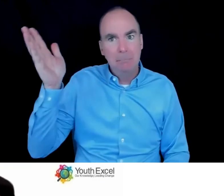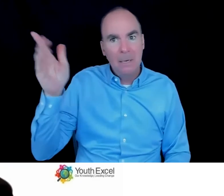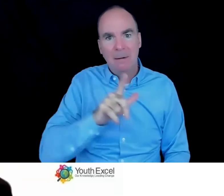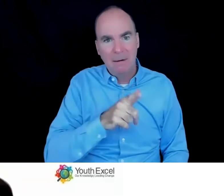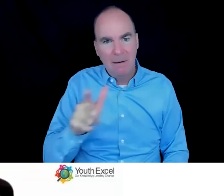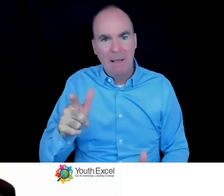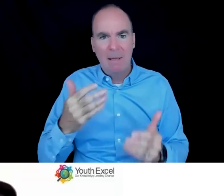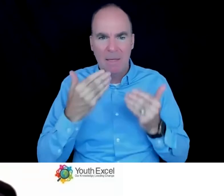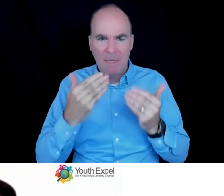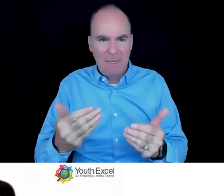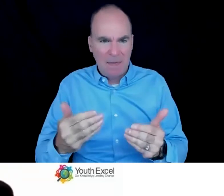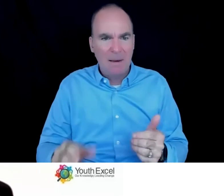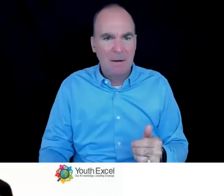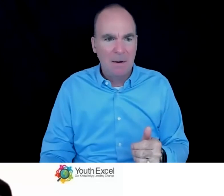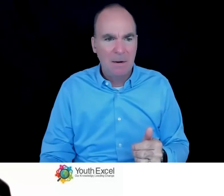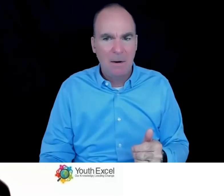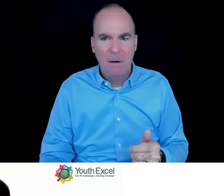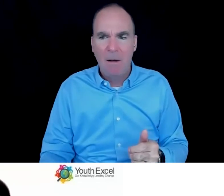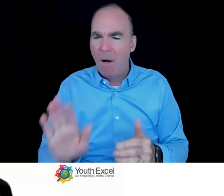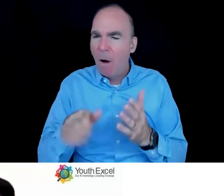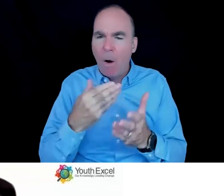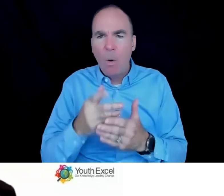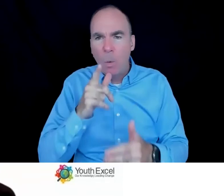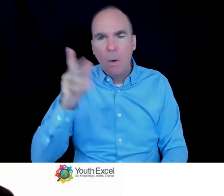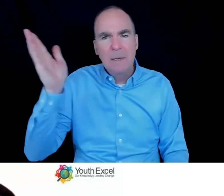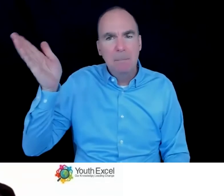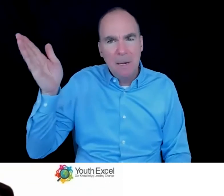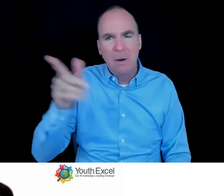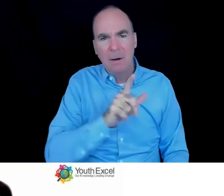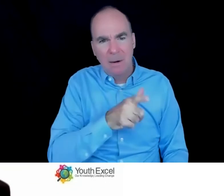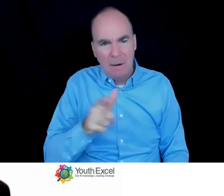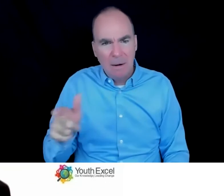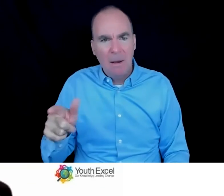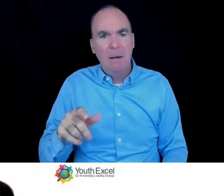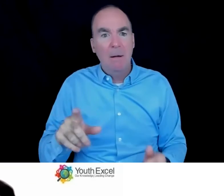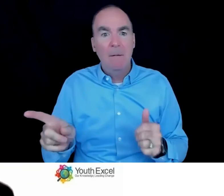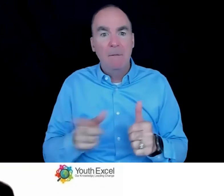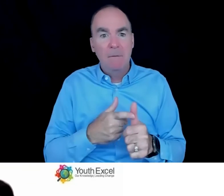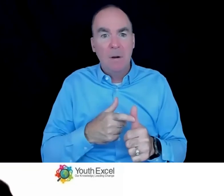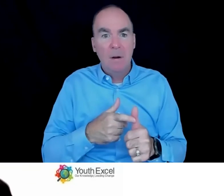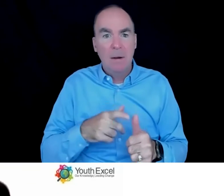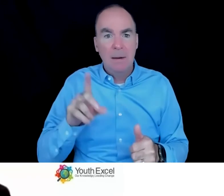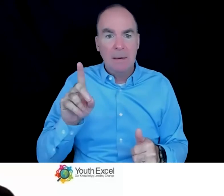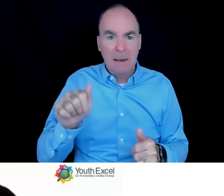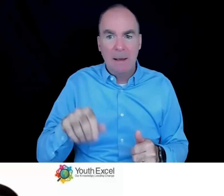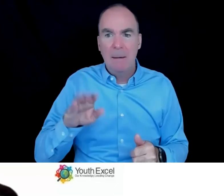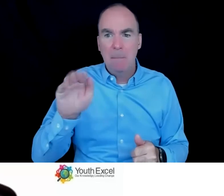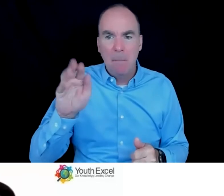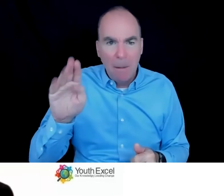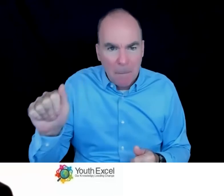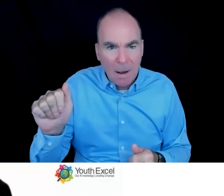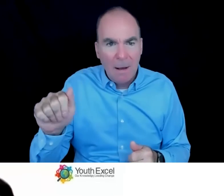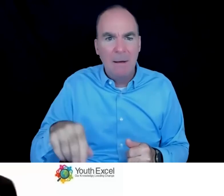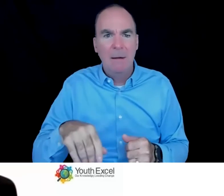by we want to take some time to thank everyone who has spoken today. And let me start by thanking our DA, Bama Athrea, and USAID